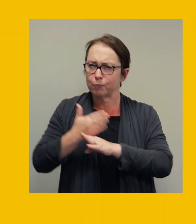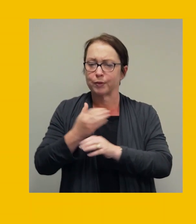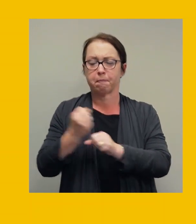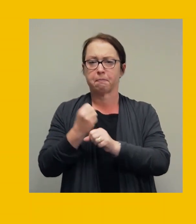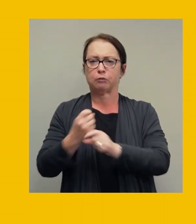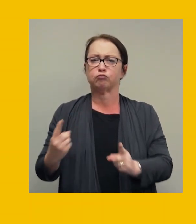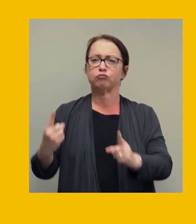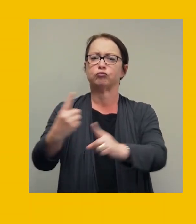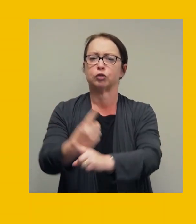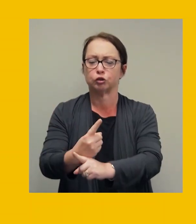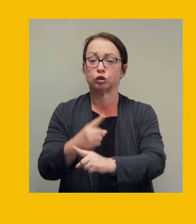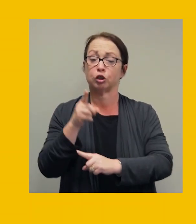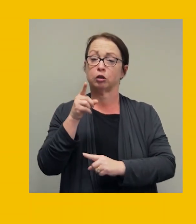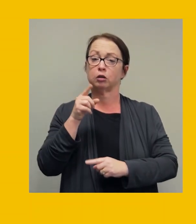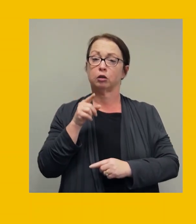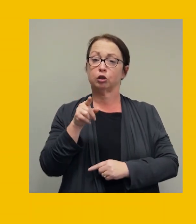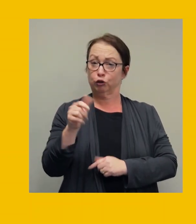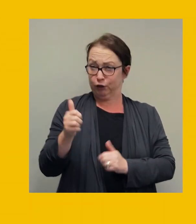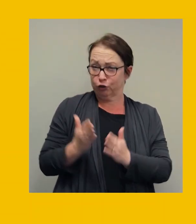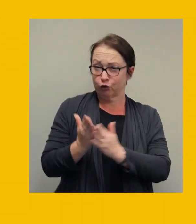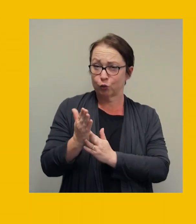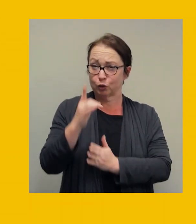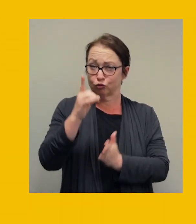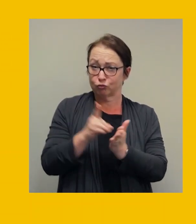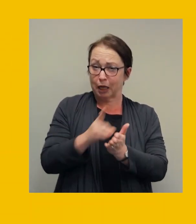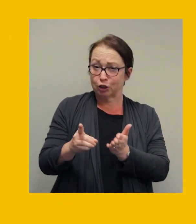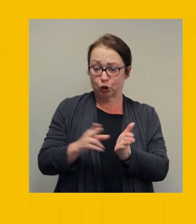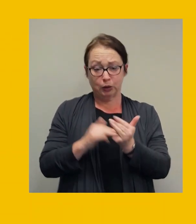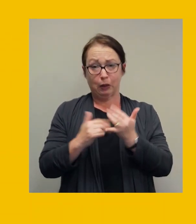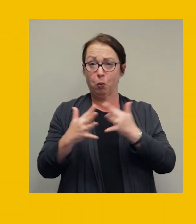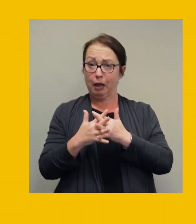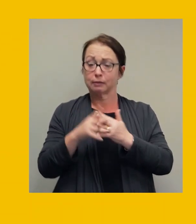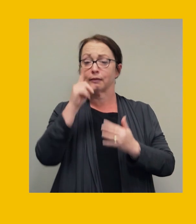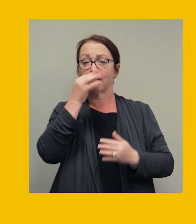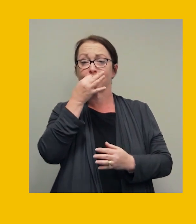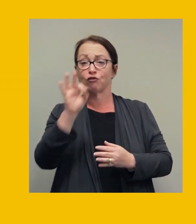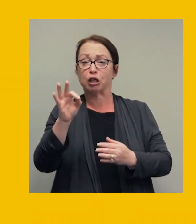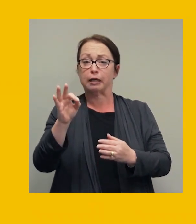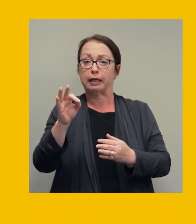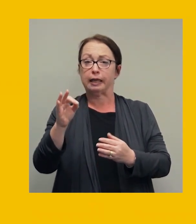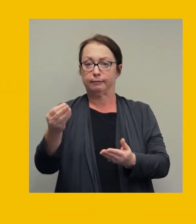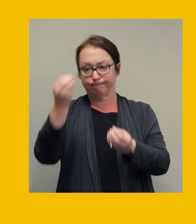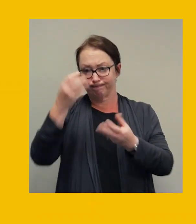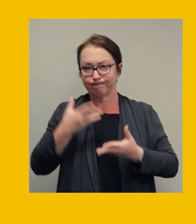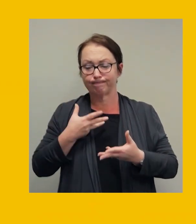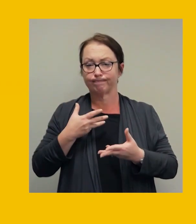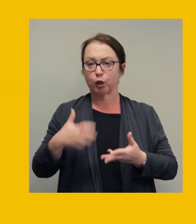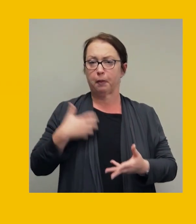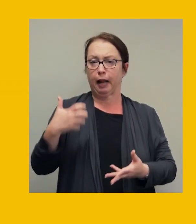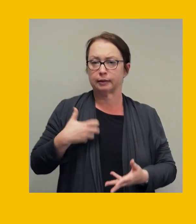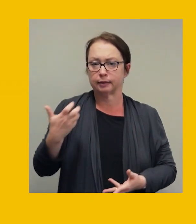on their first generation, and so them because they can work